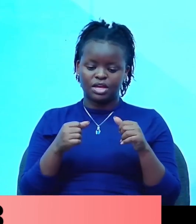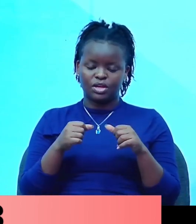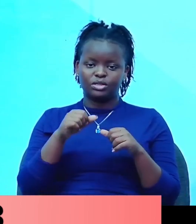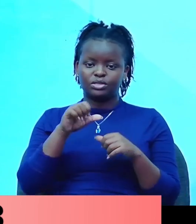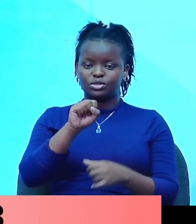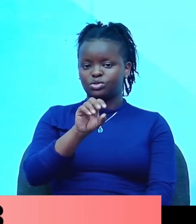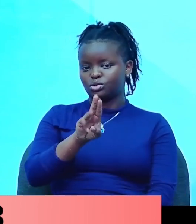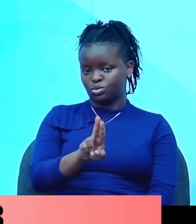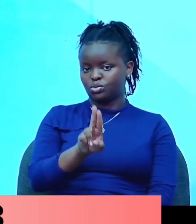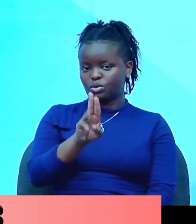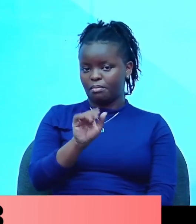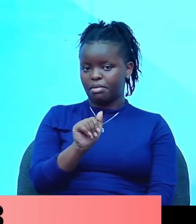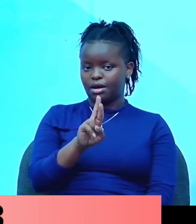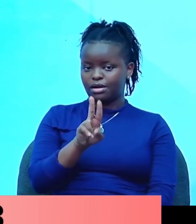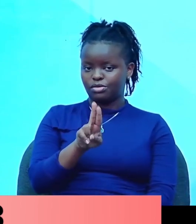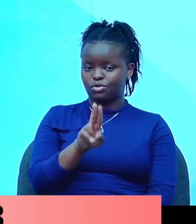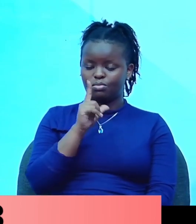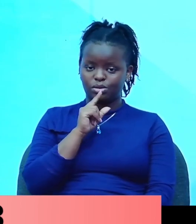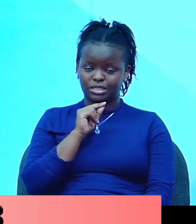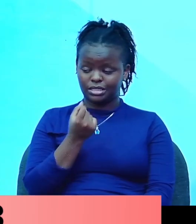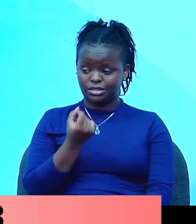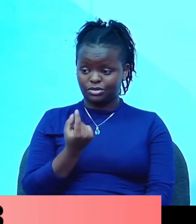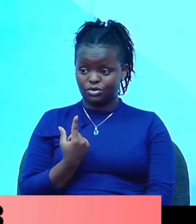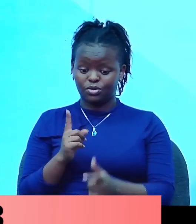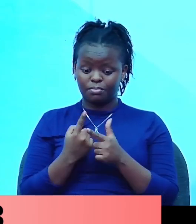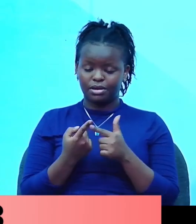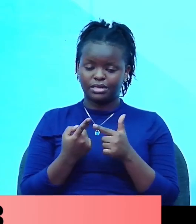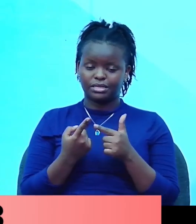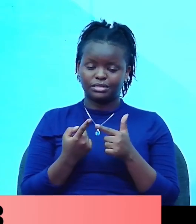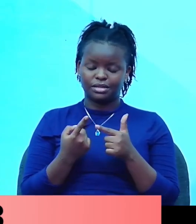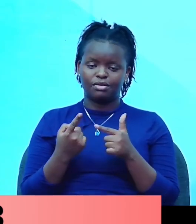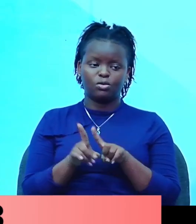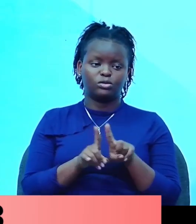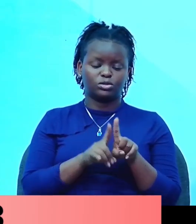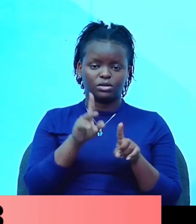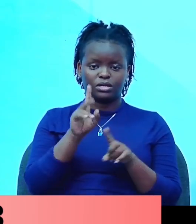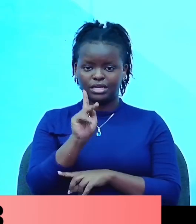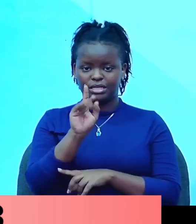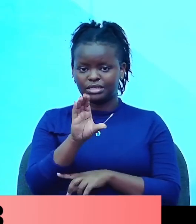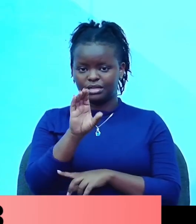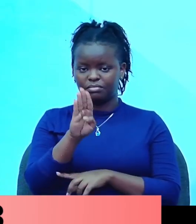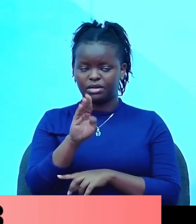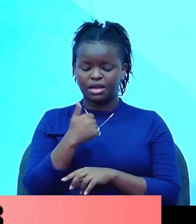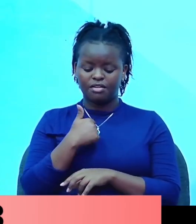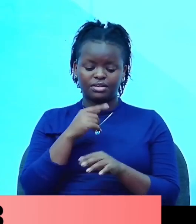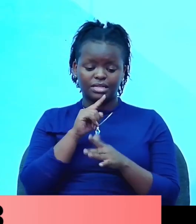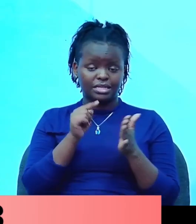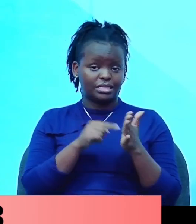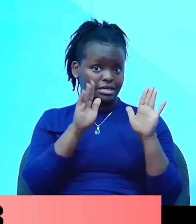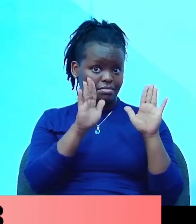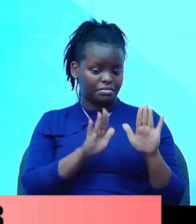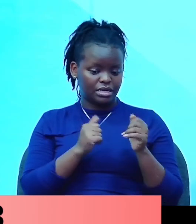kidogo. But then again also I'm seeing a situation where KCB coming up with this campaign and